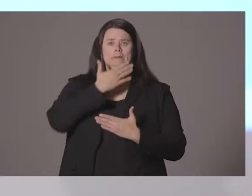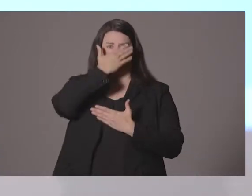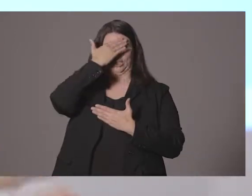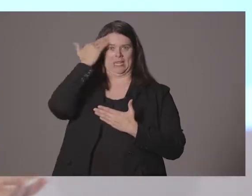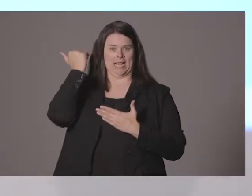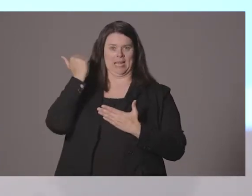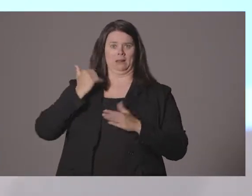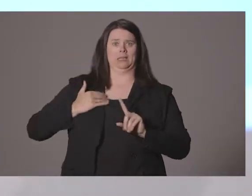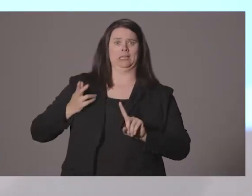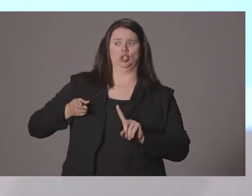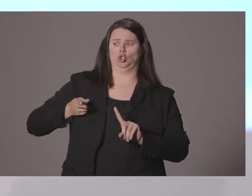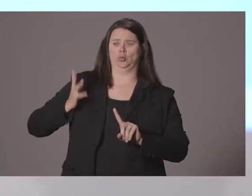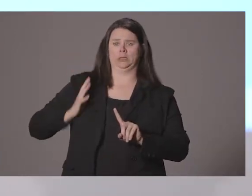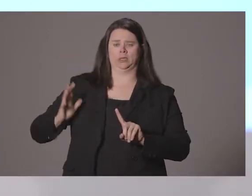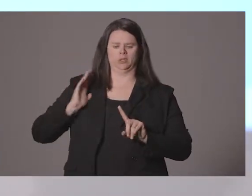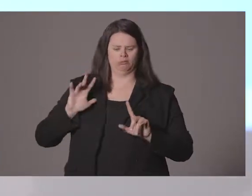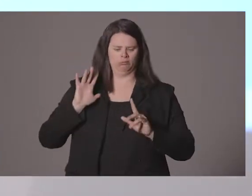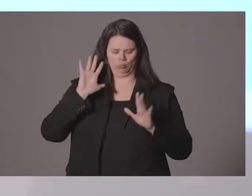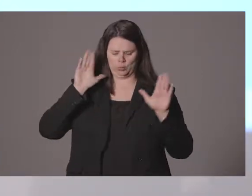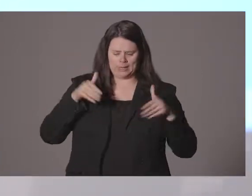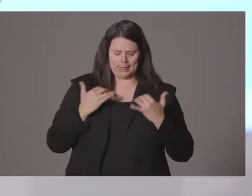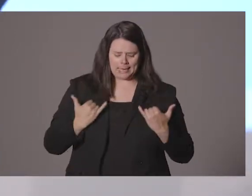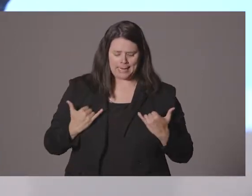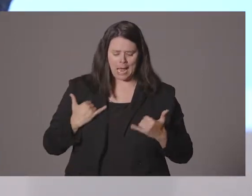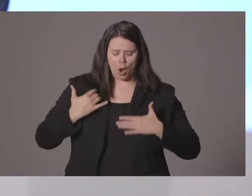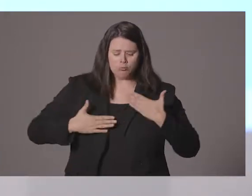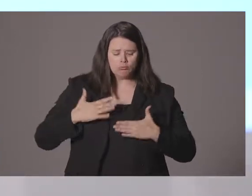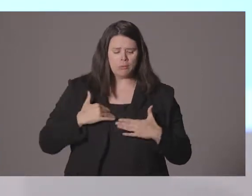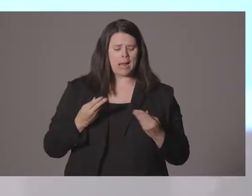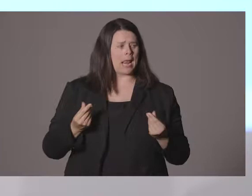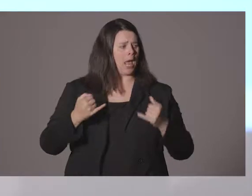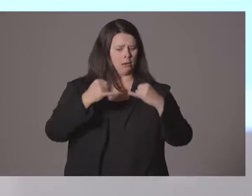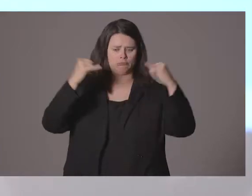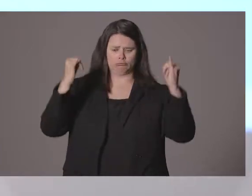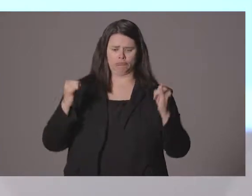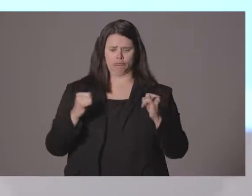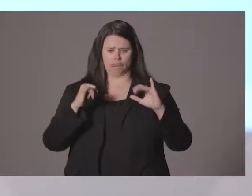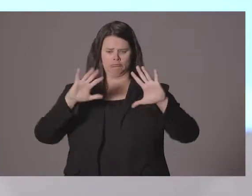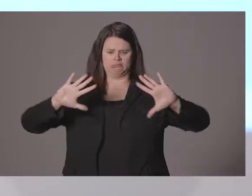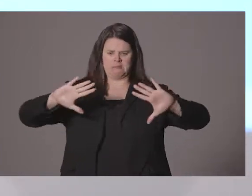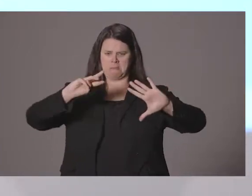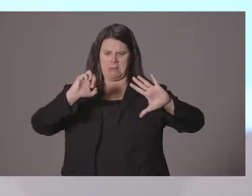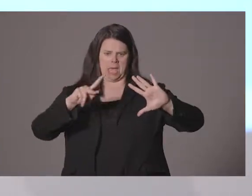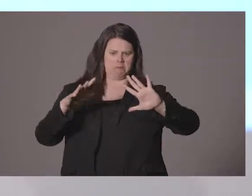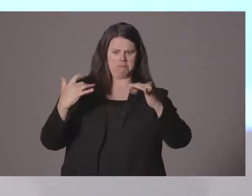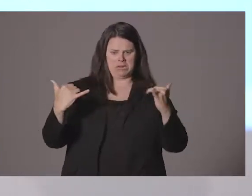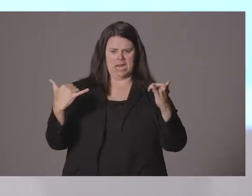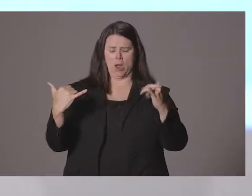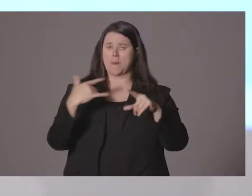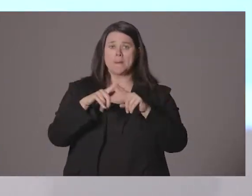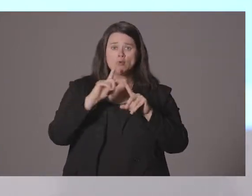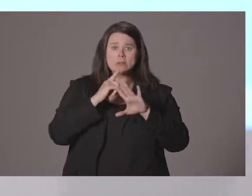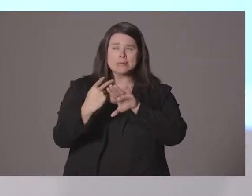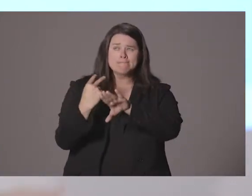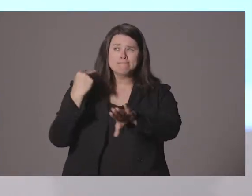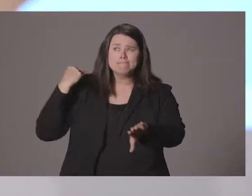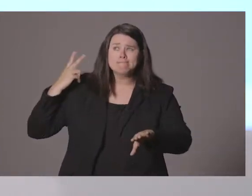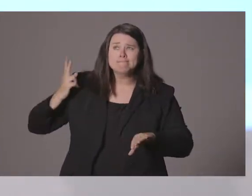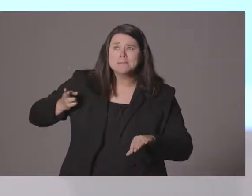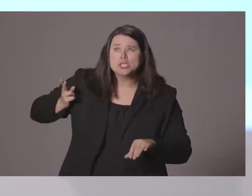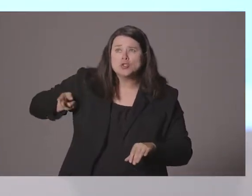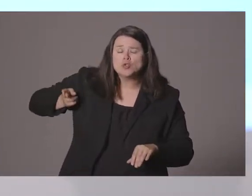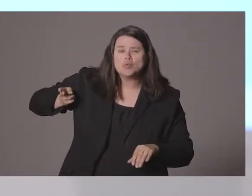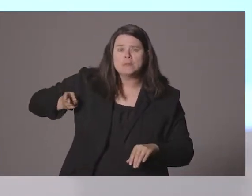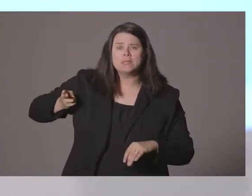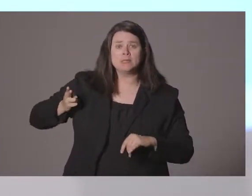So inherently, our relationship with the land and our historical relationship with the land are embedded